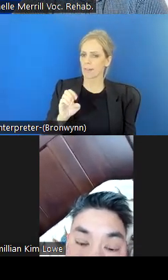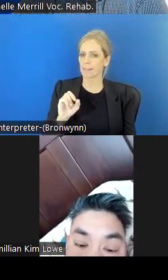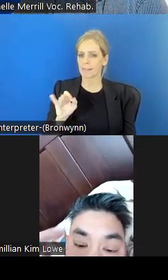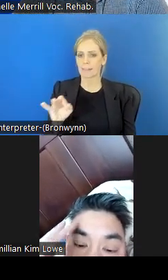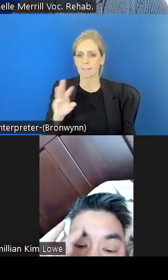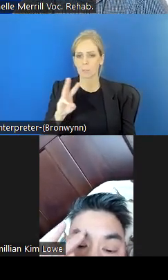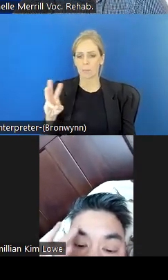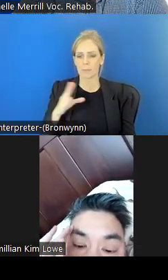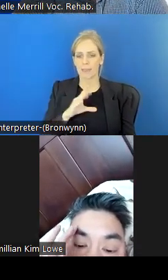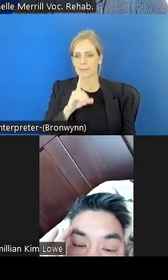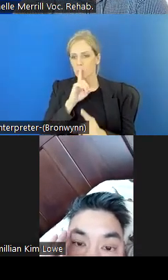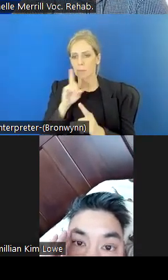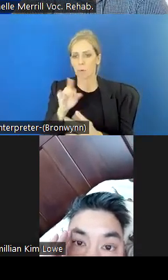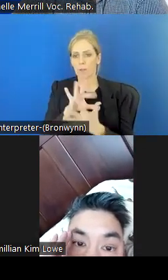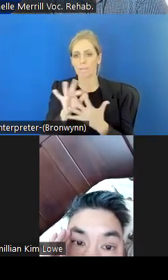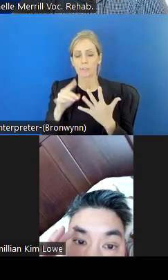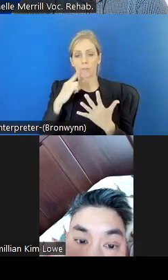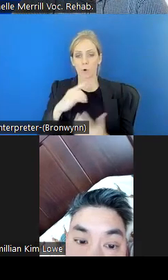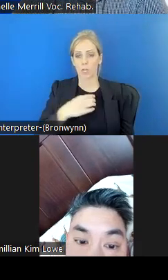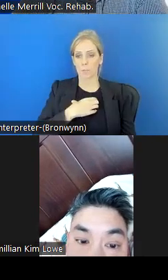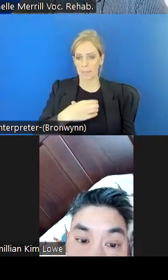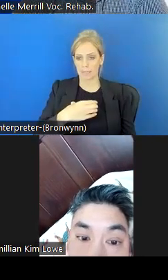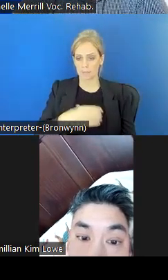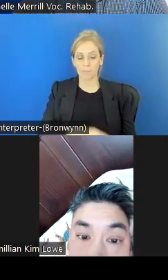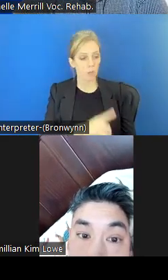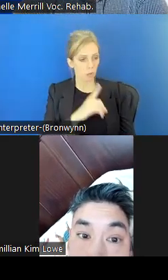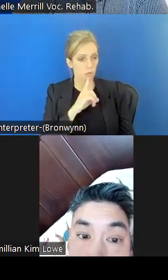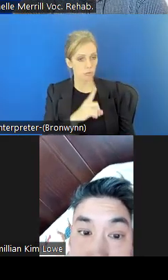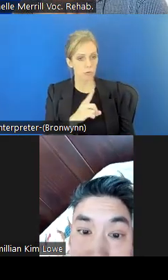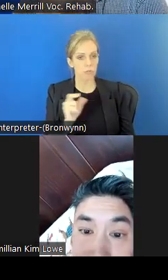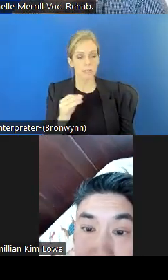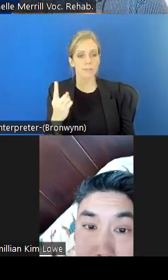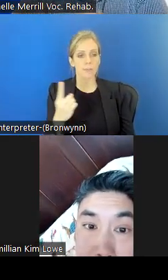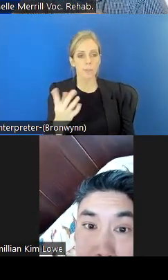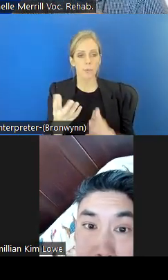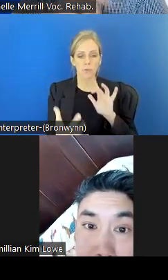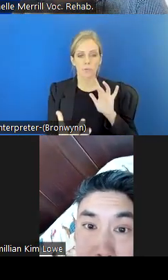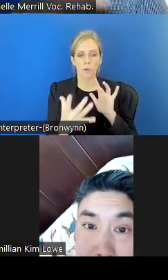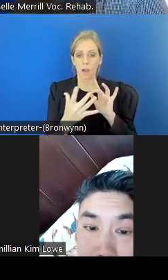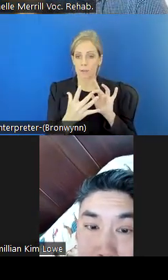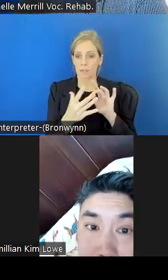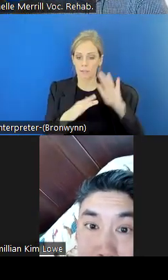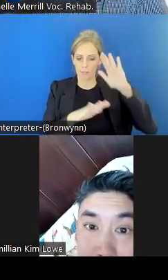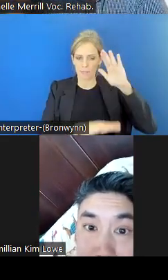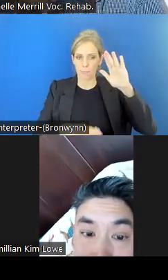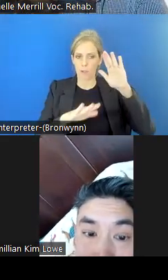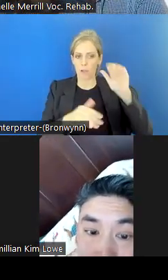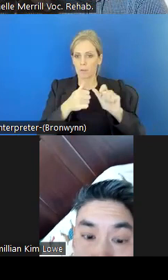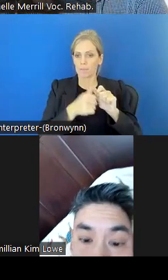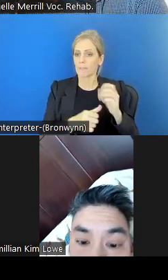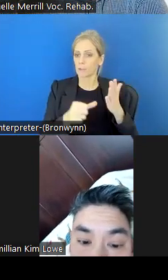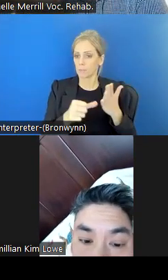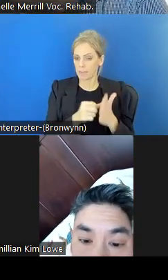complaint. Sure, I would say that if somebody wants to contact, down at the bottom, as I said, the bottom of every page has